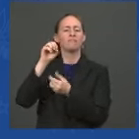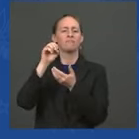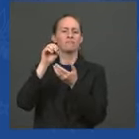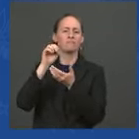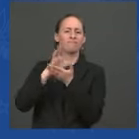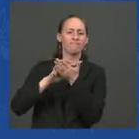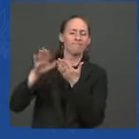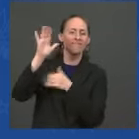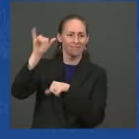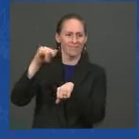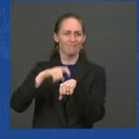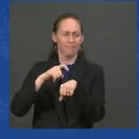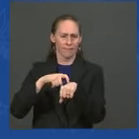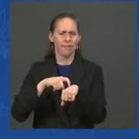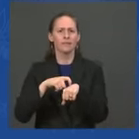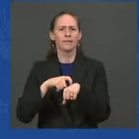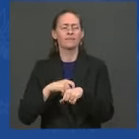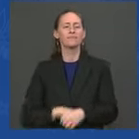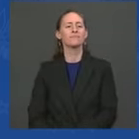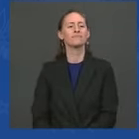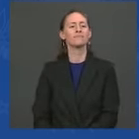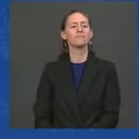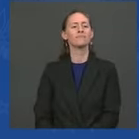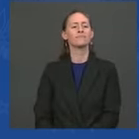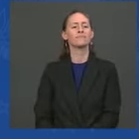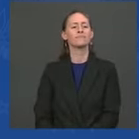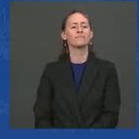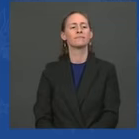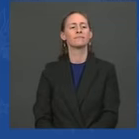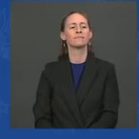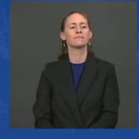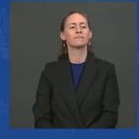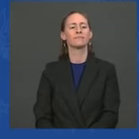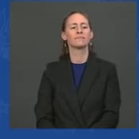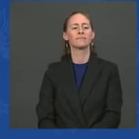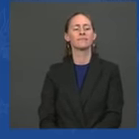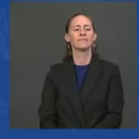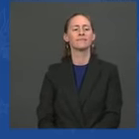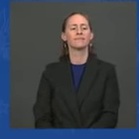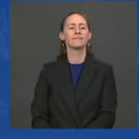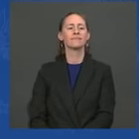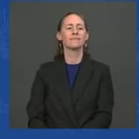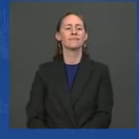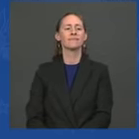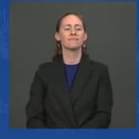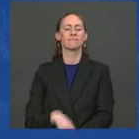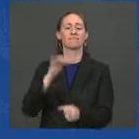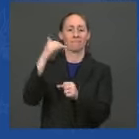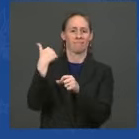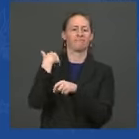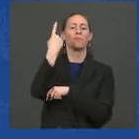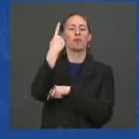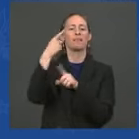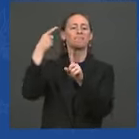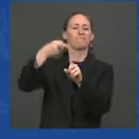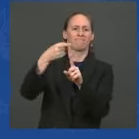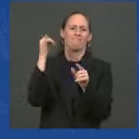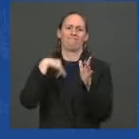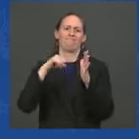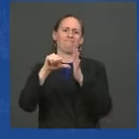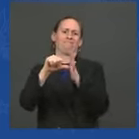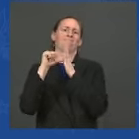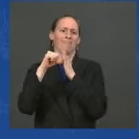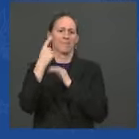committeeman? Alderwoman. And I was up on a ladder helping him paint the place he had just rented.